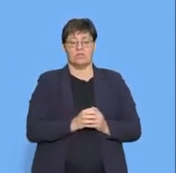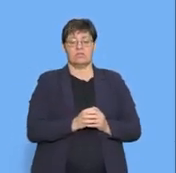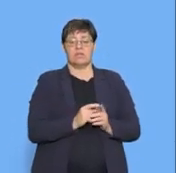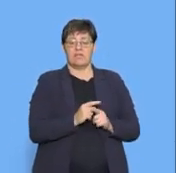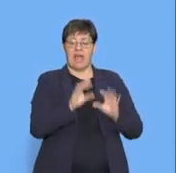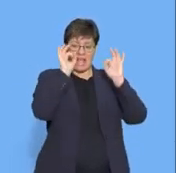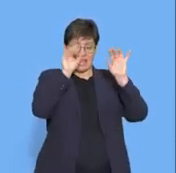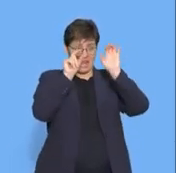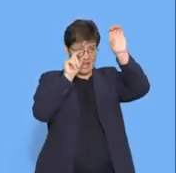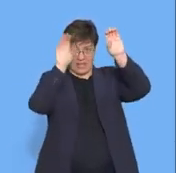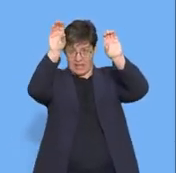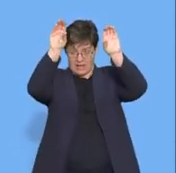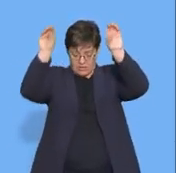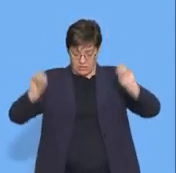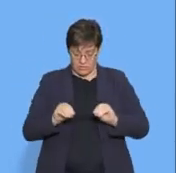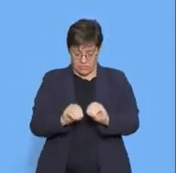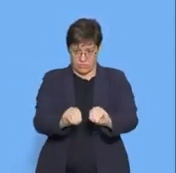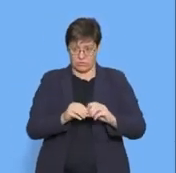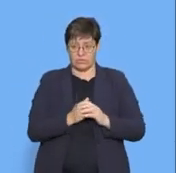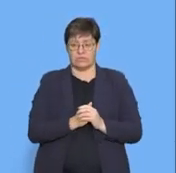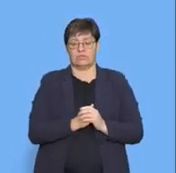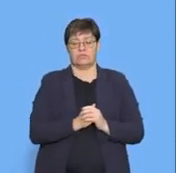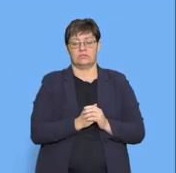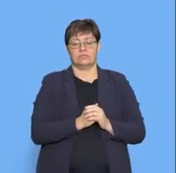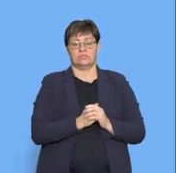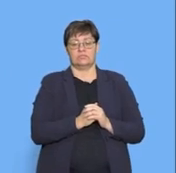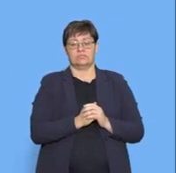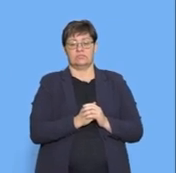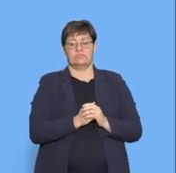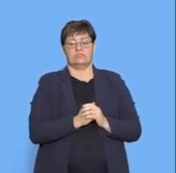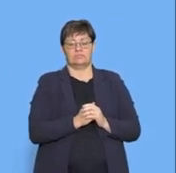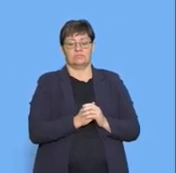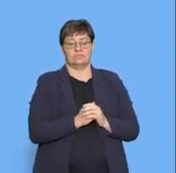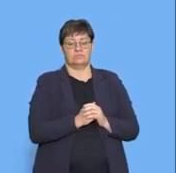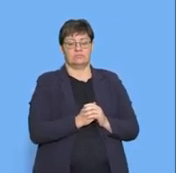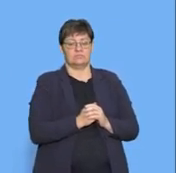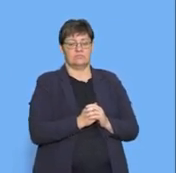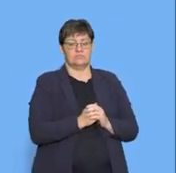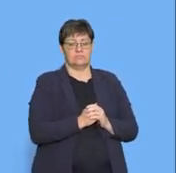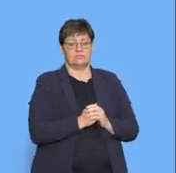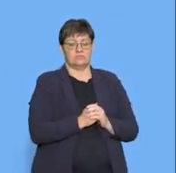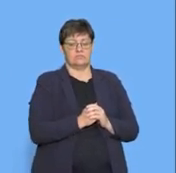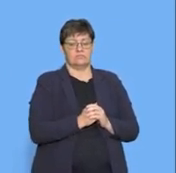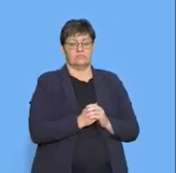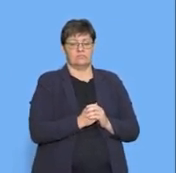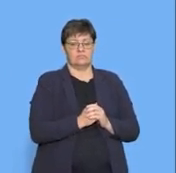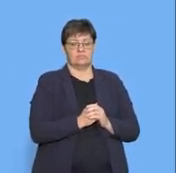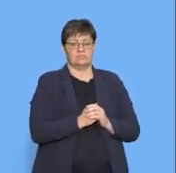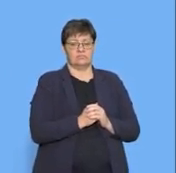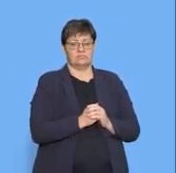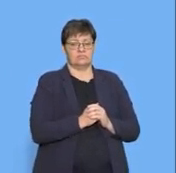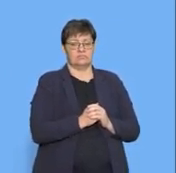with that. So I've basically just put this exactly as it's in here for BE and exactly as we found for